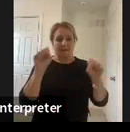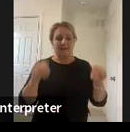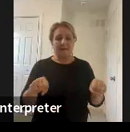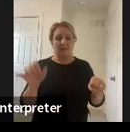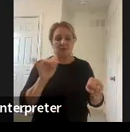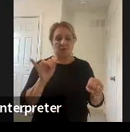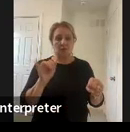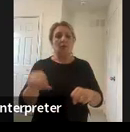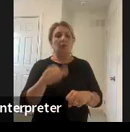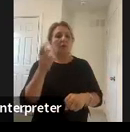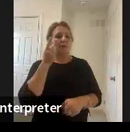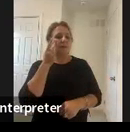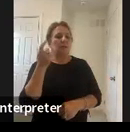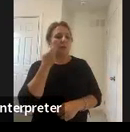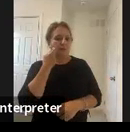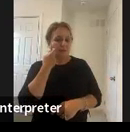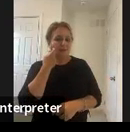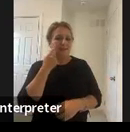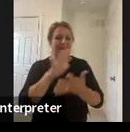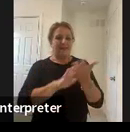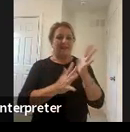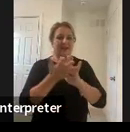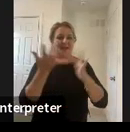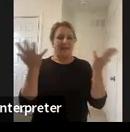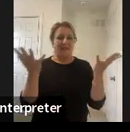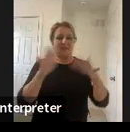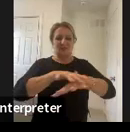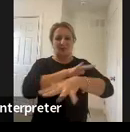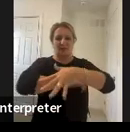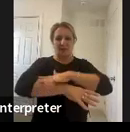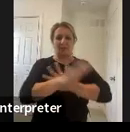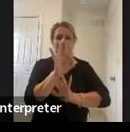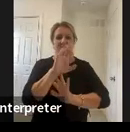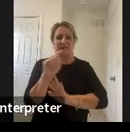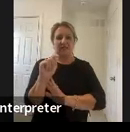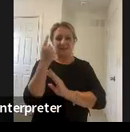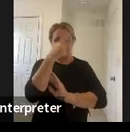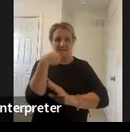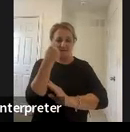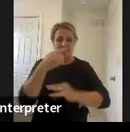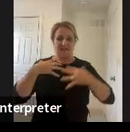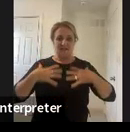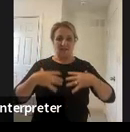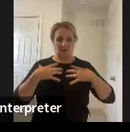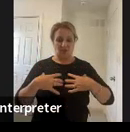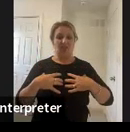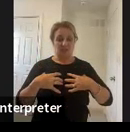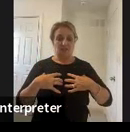we have seen recently include the hands, arms, feet, face, and chest.